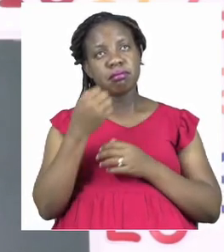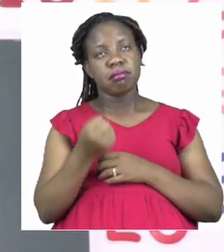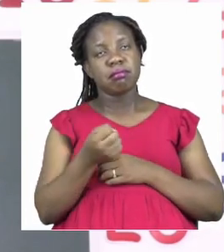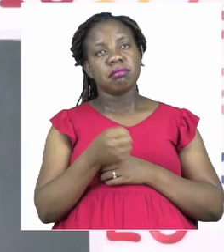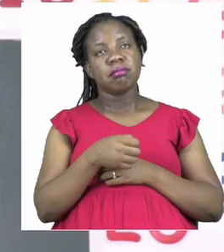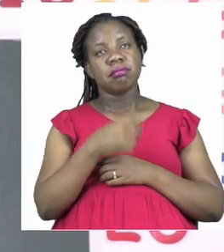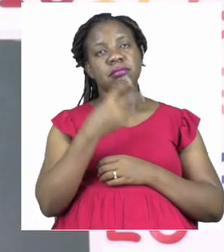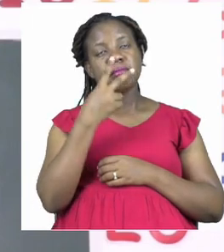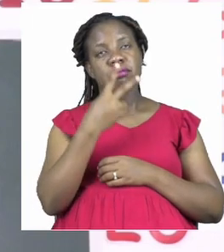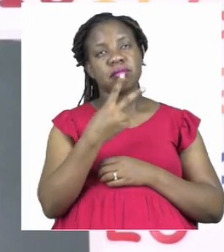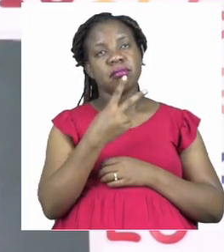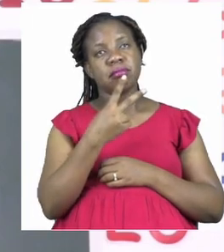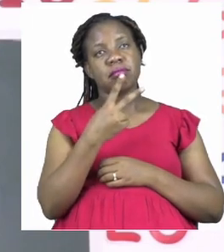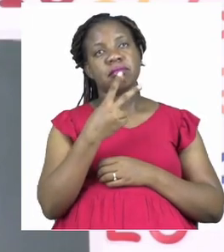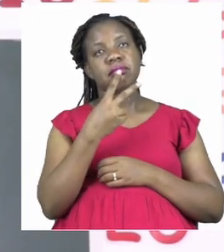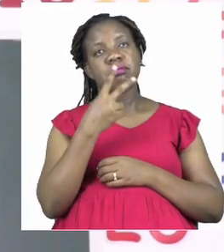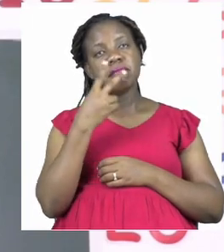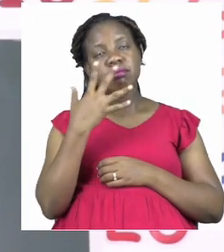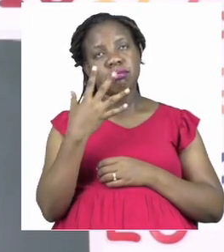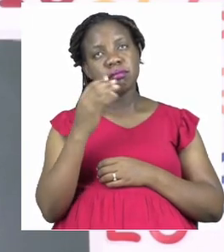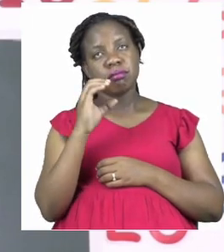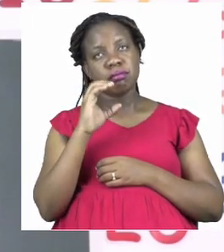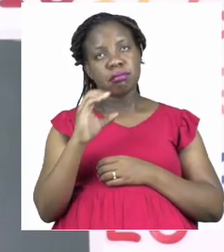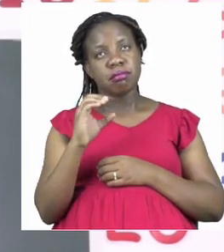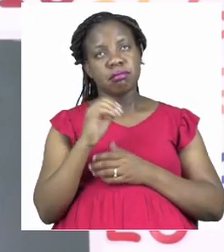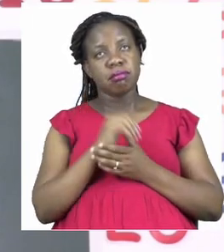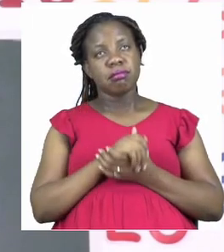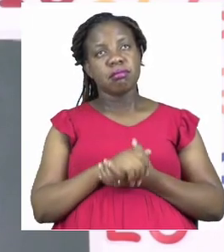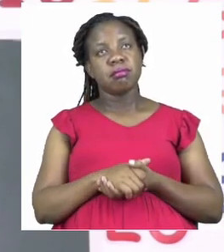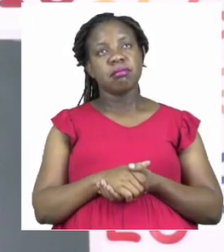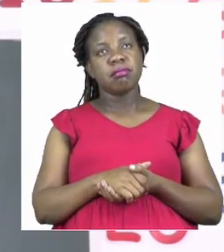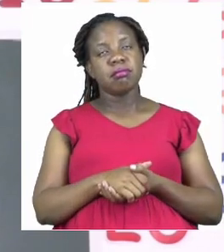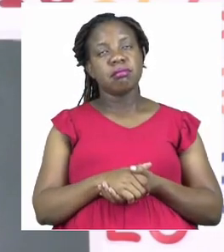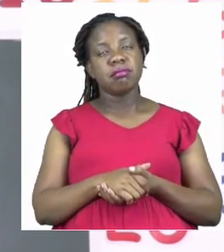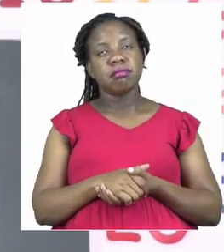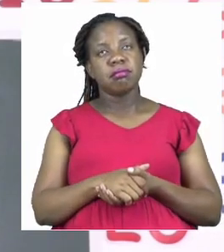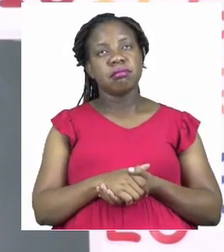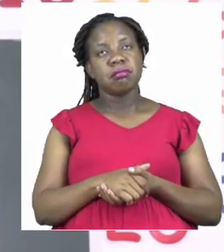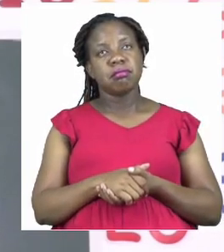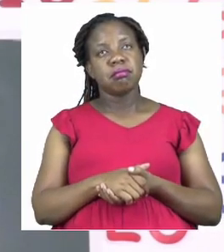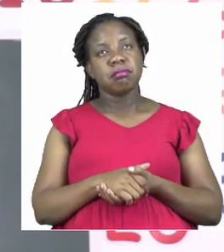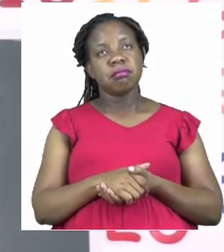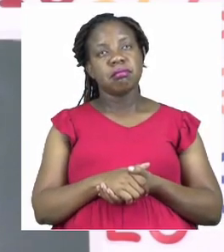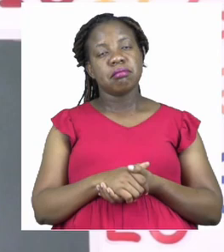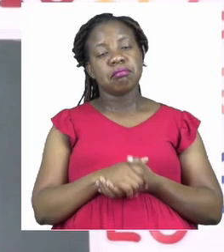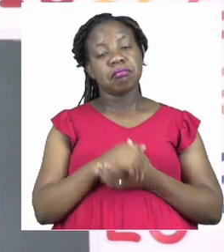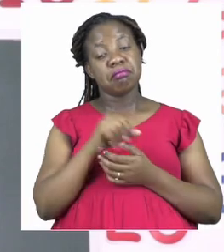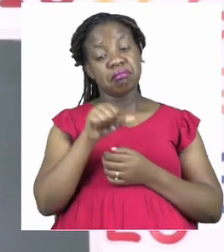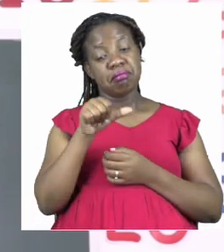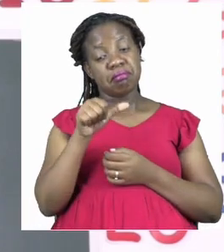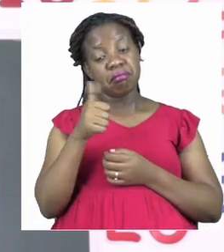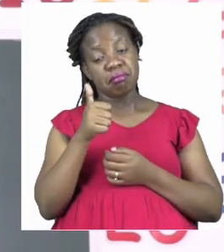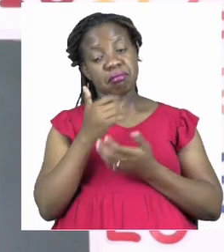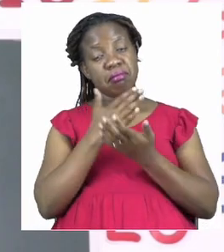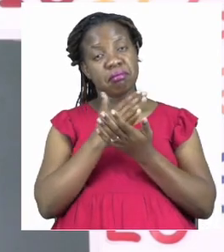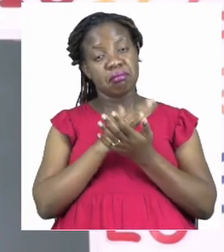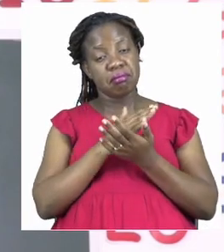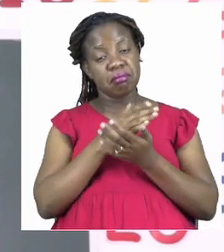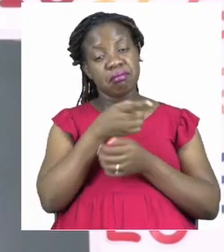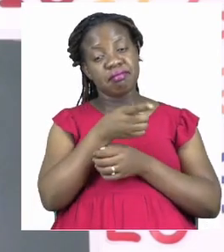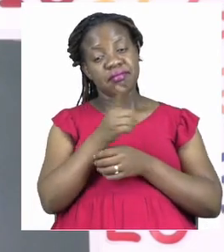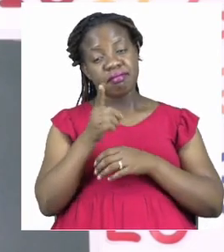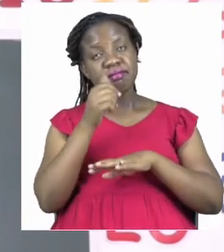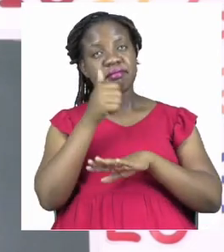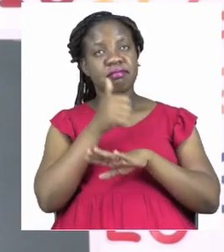the next ones, we are actually lucky because they are 5-cent coins. So we can count in fives to add them together. Let's